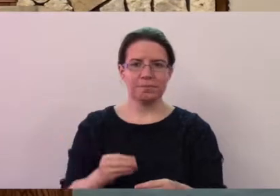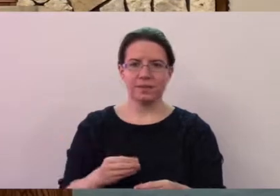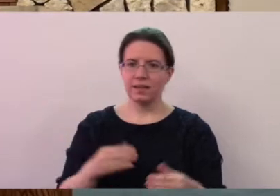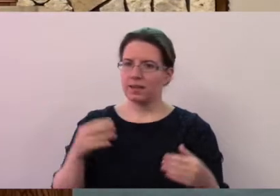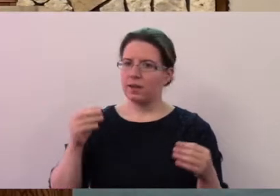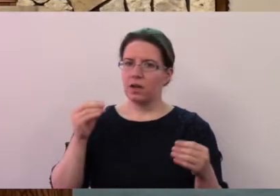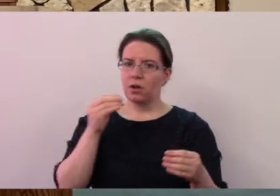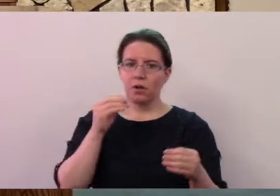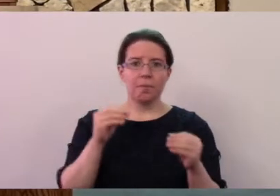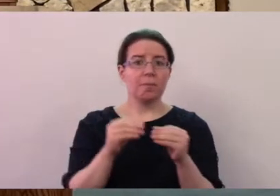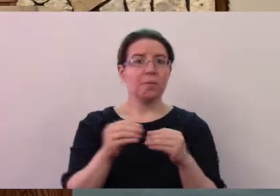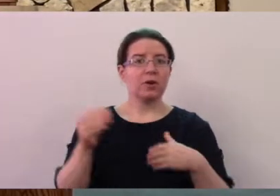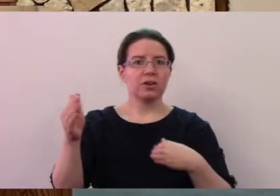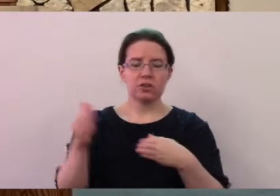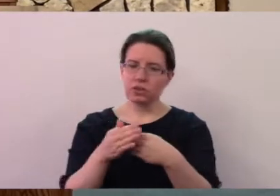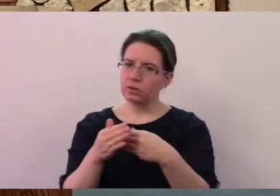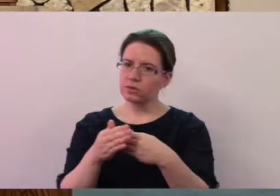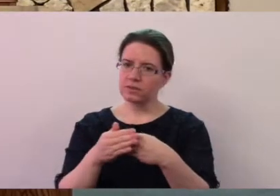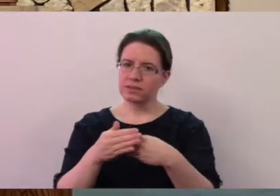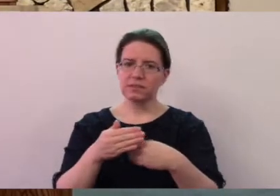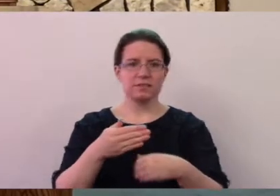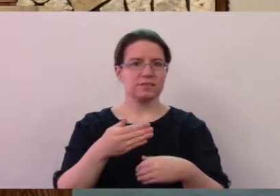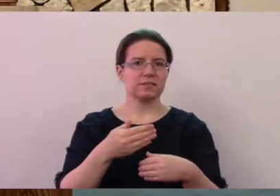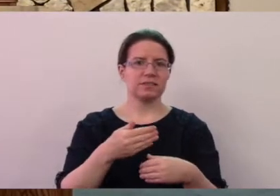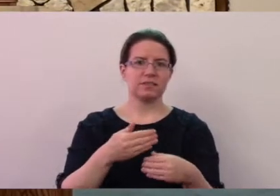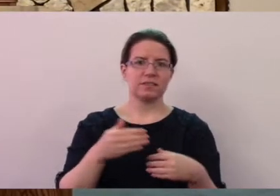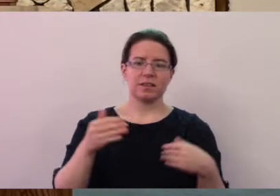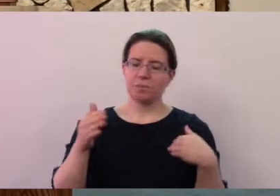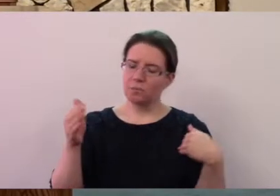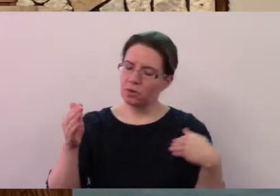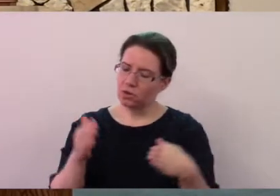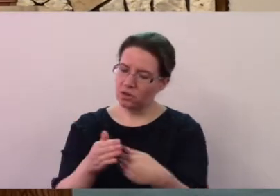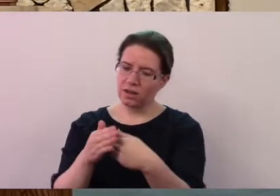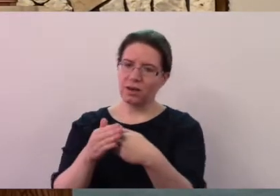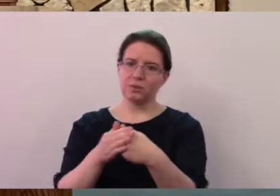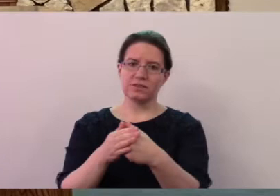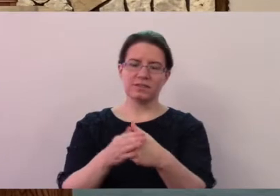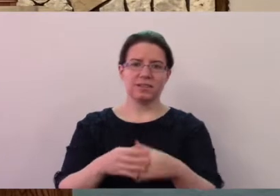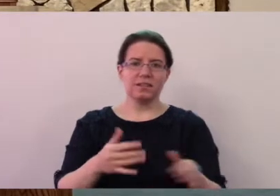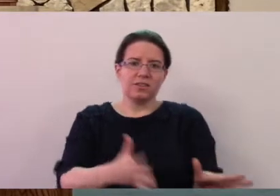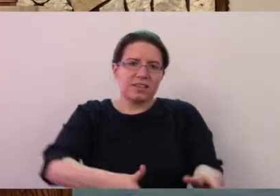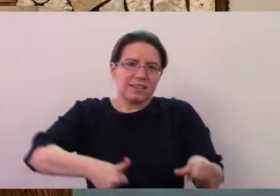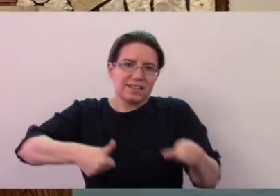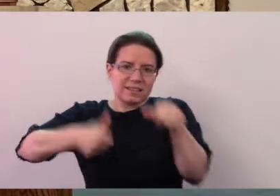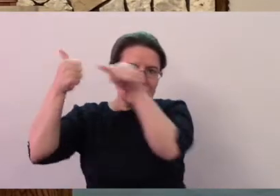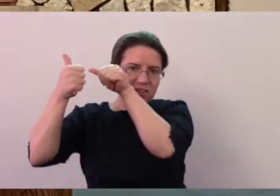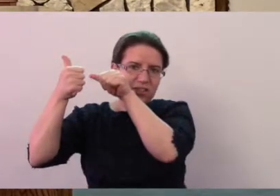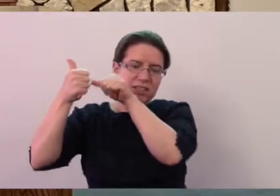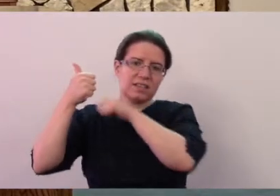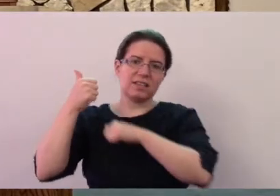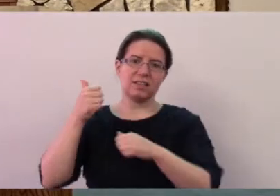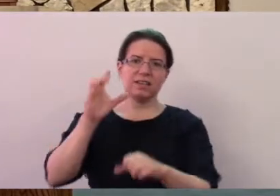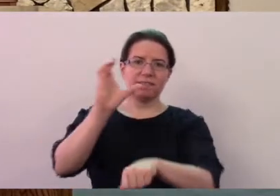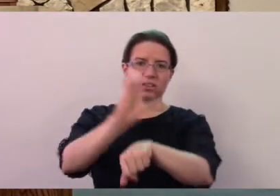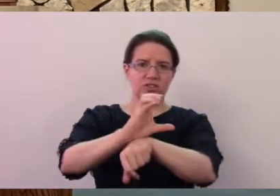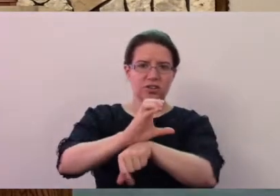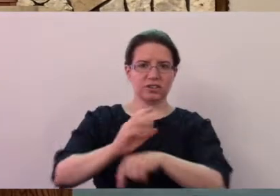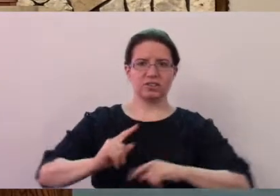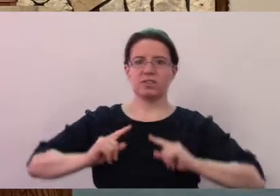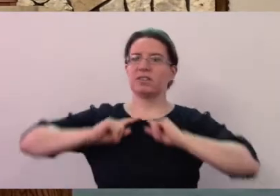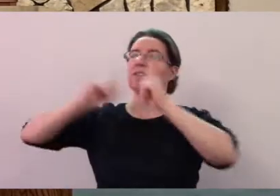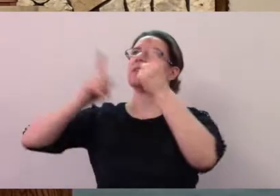ever been before to the catching away Amen. Of the bride of Christ, Amen. The rapture of the church. And